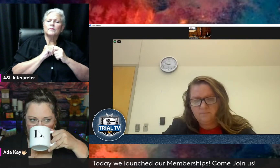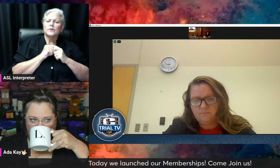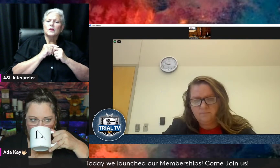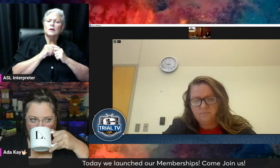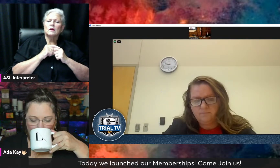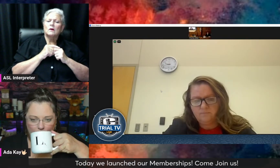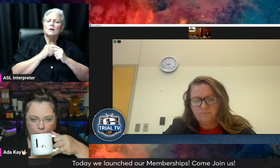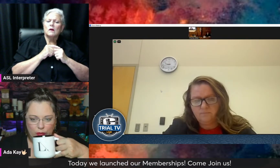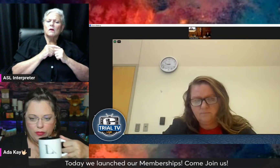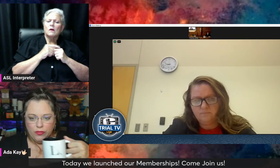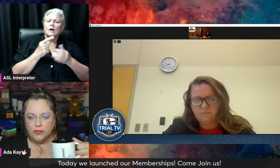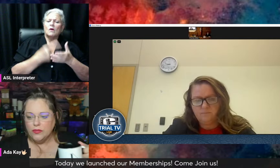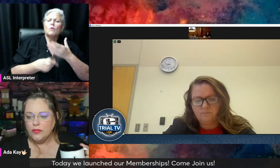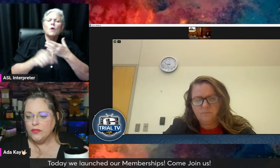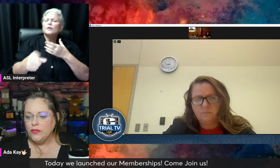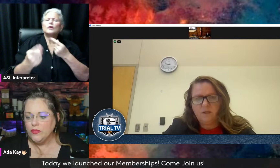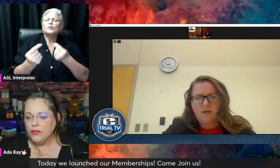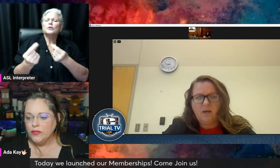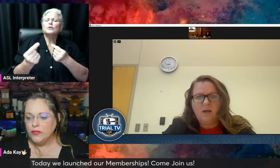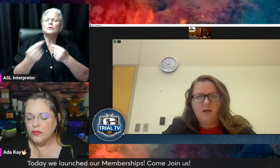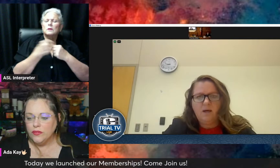screening? What is your function?